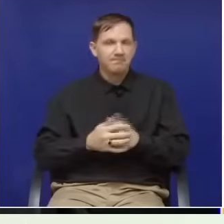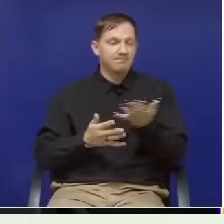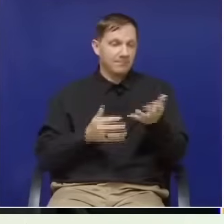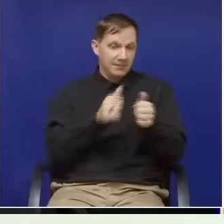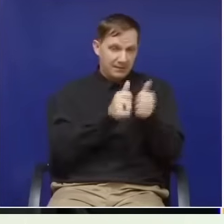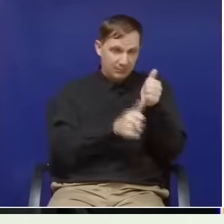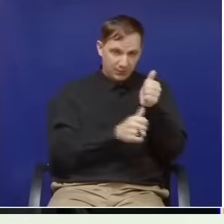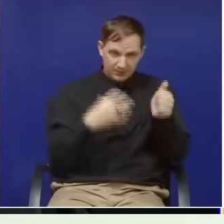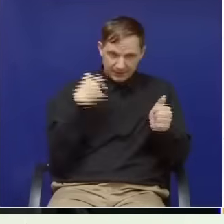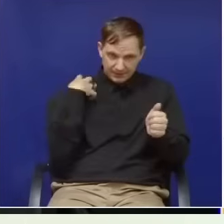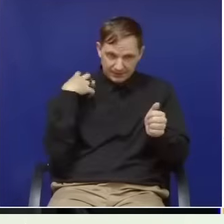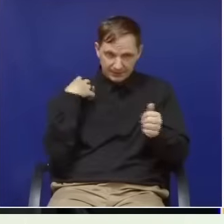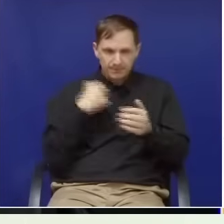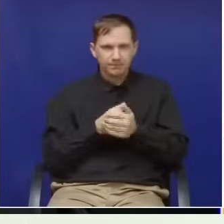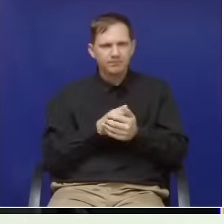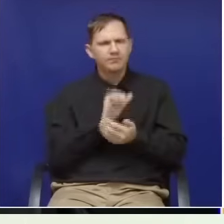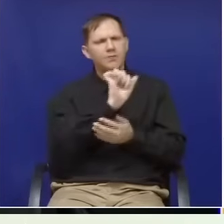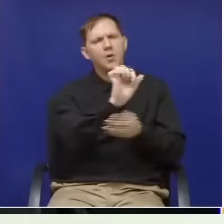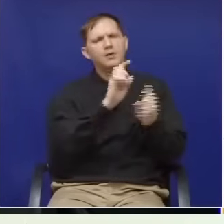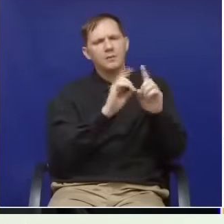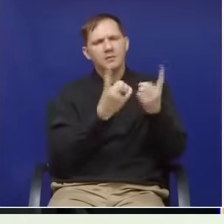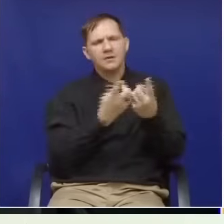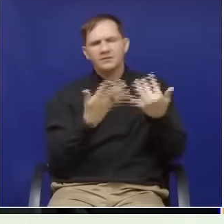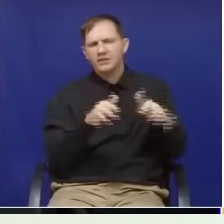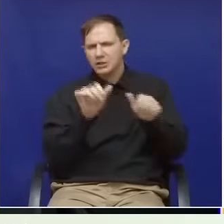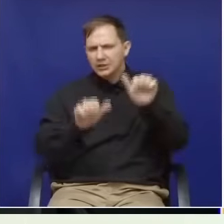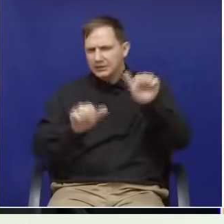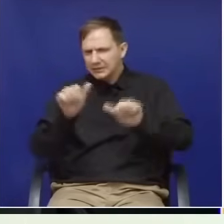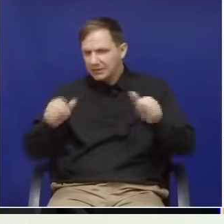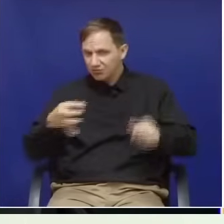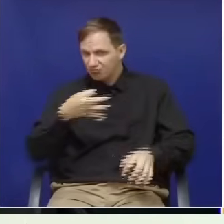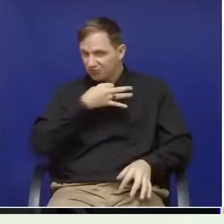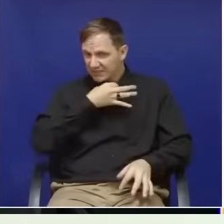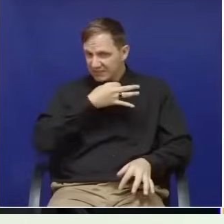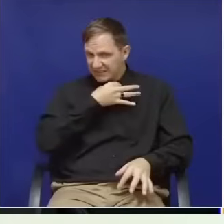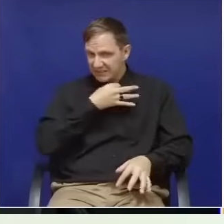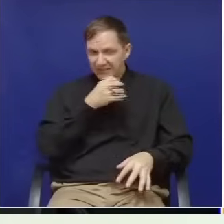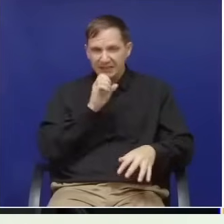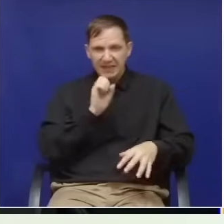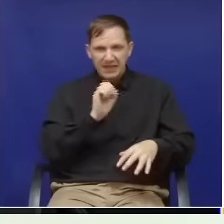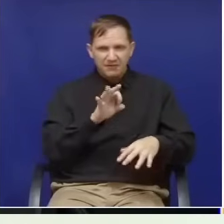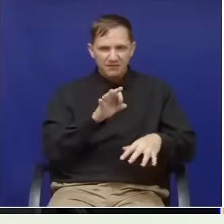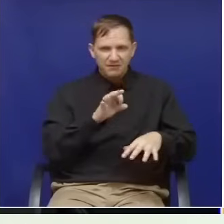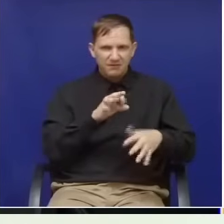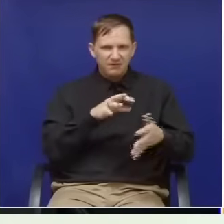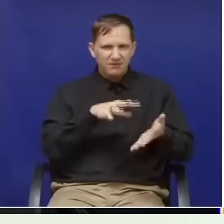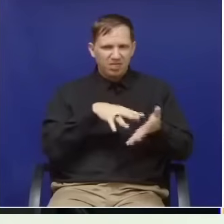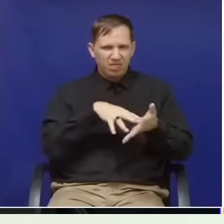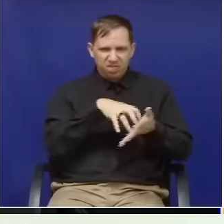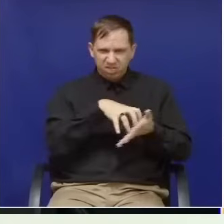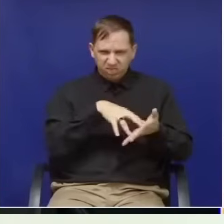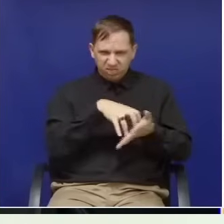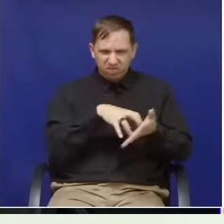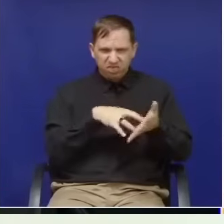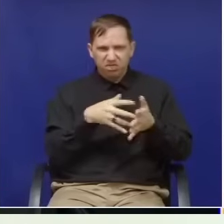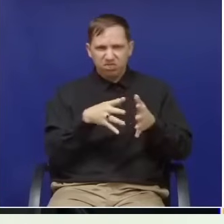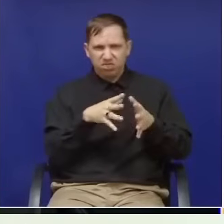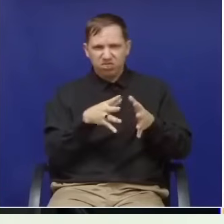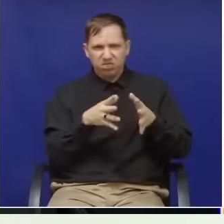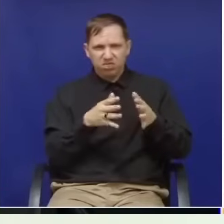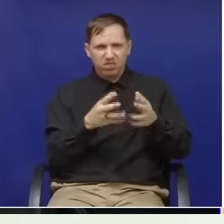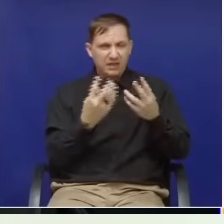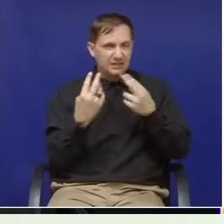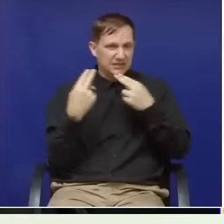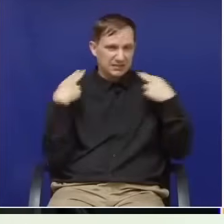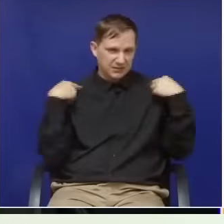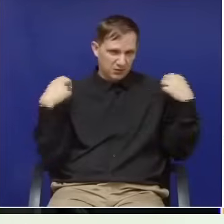department assessed the risk that poorly secured military infrastructure and string equipment could become targets